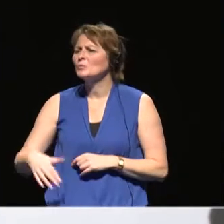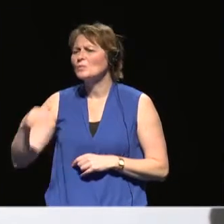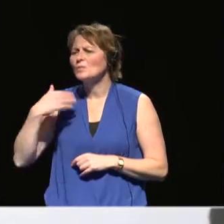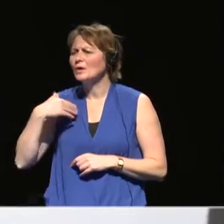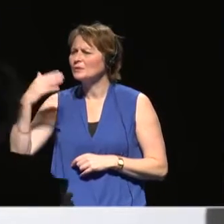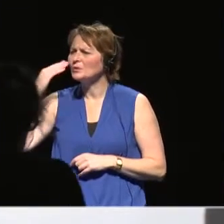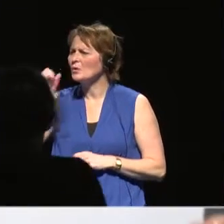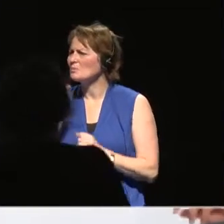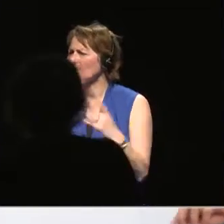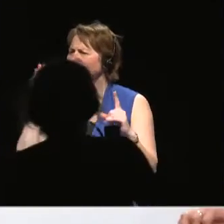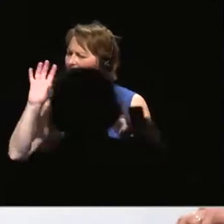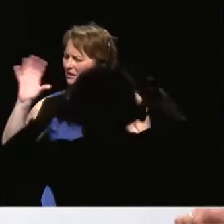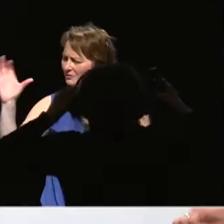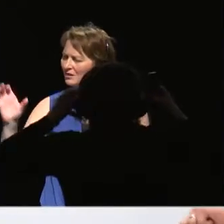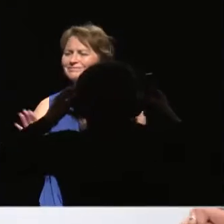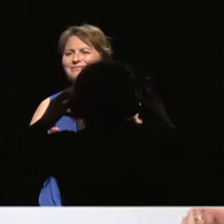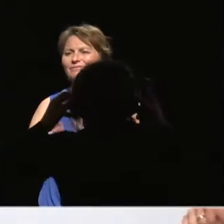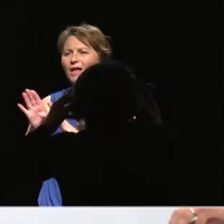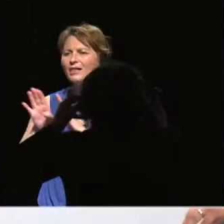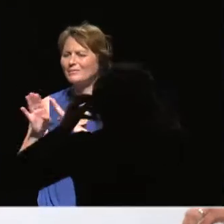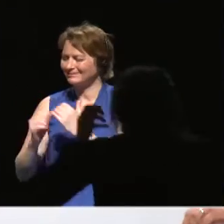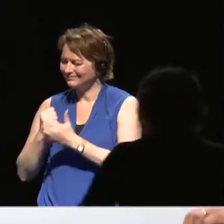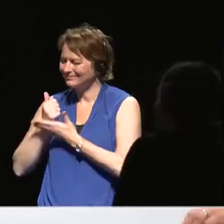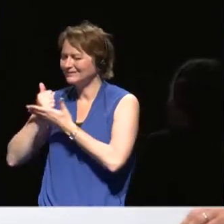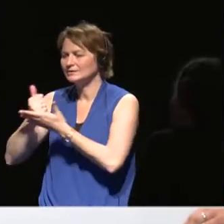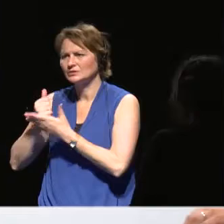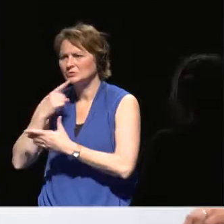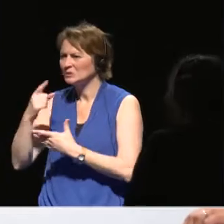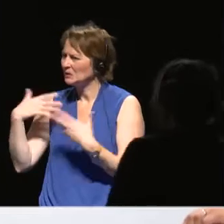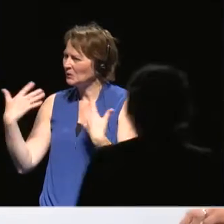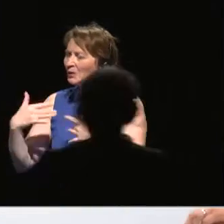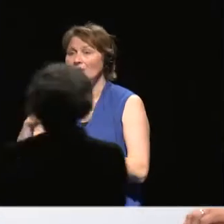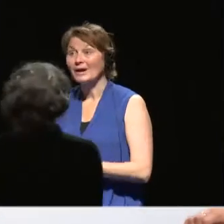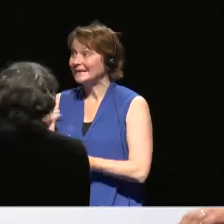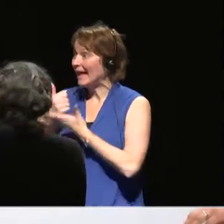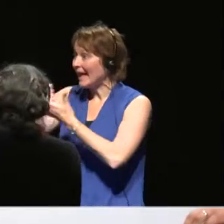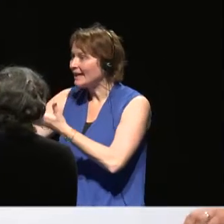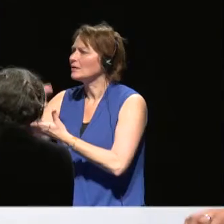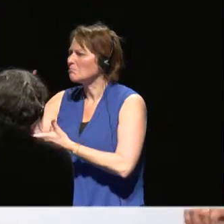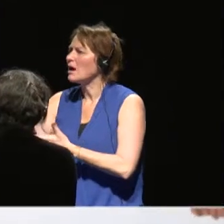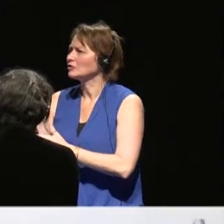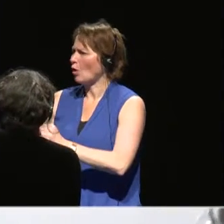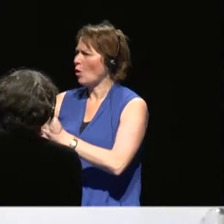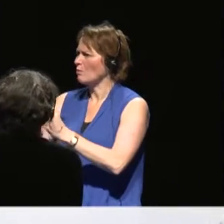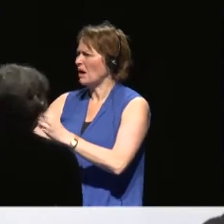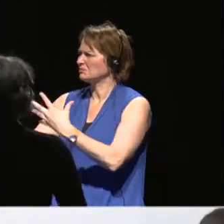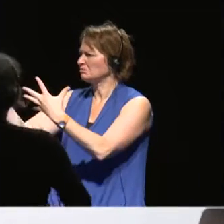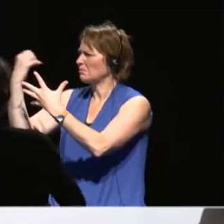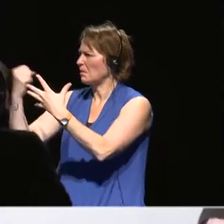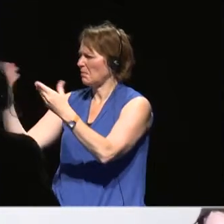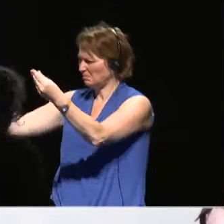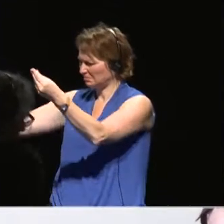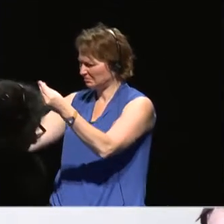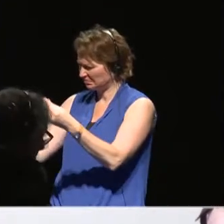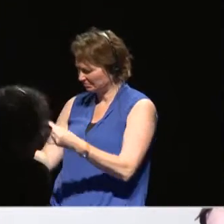development assistance is under pressure, and there's a sense that aid must lead to results. And as we've already heard, we need to be able to measure those